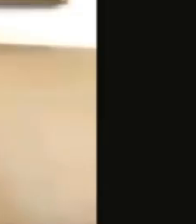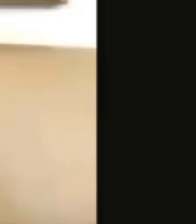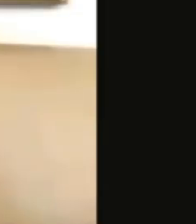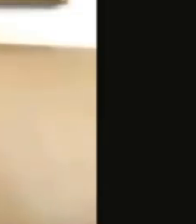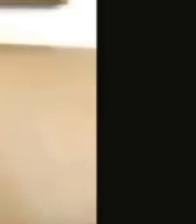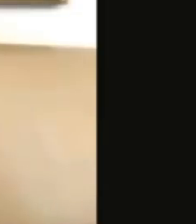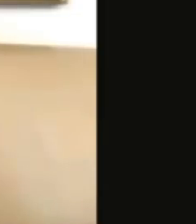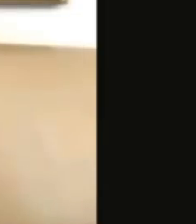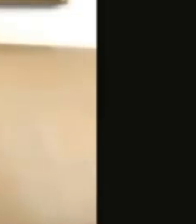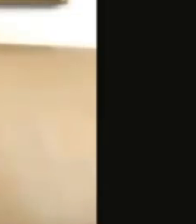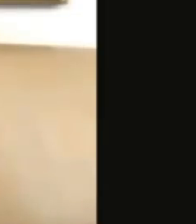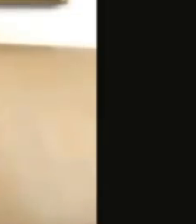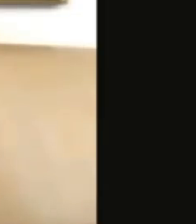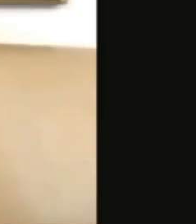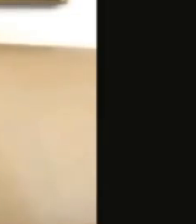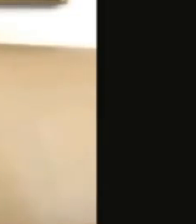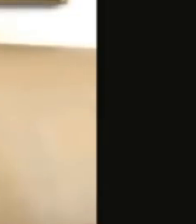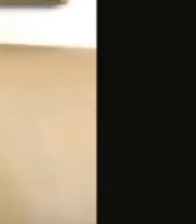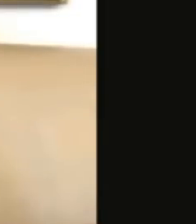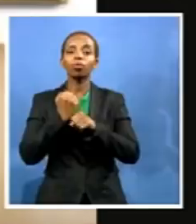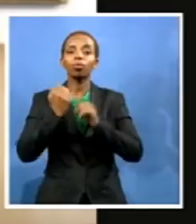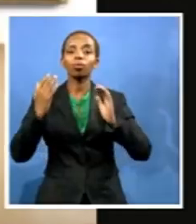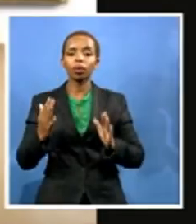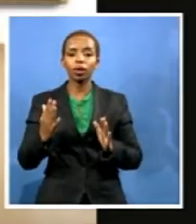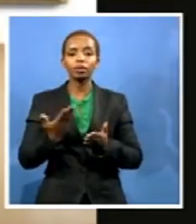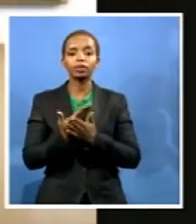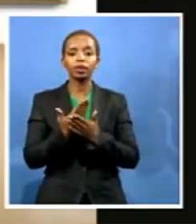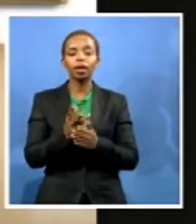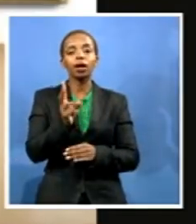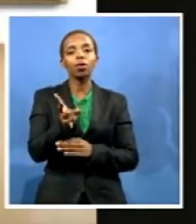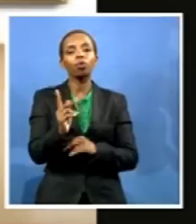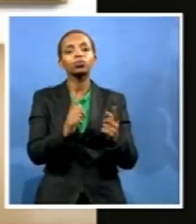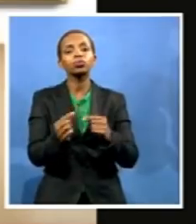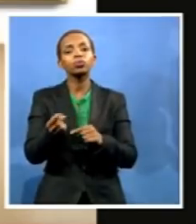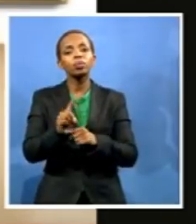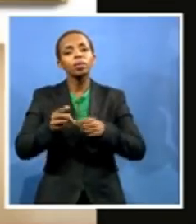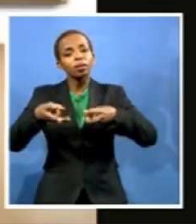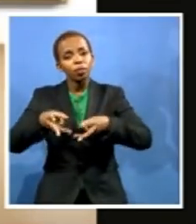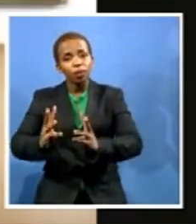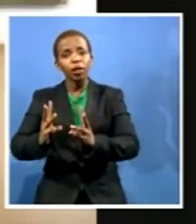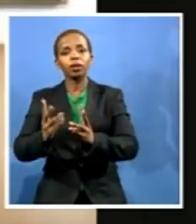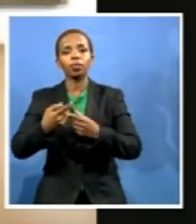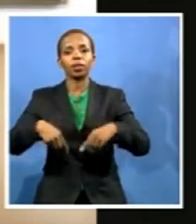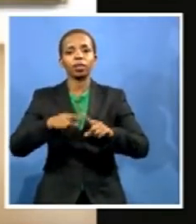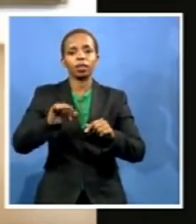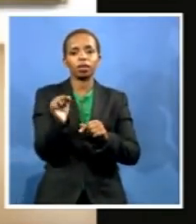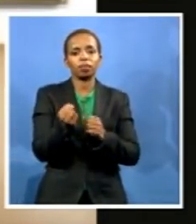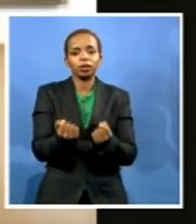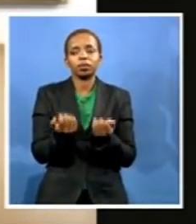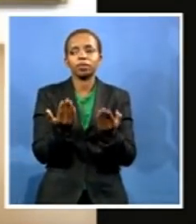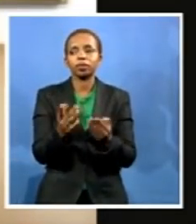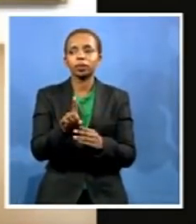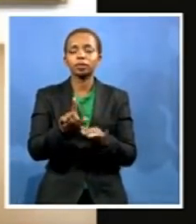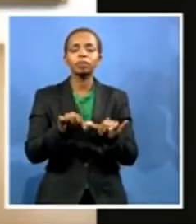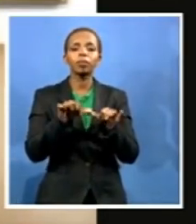be also repurposed in a way that we keep these services ongoing. We ensure also supply chain